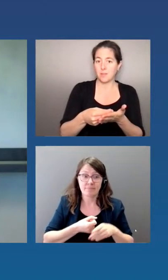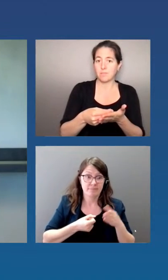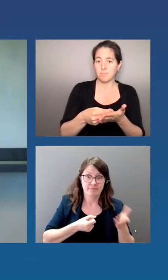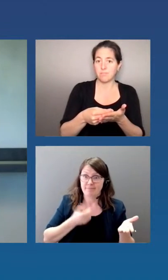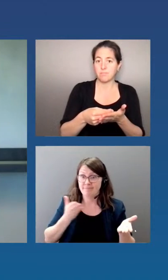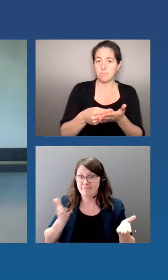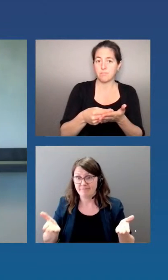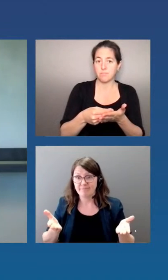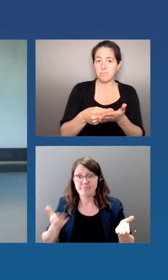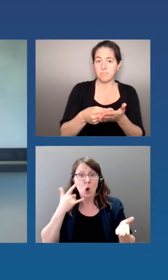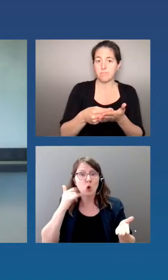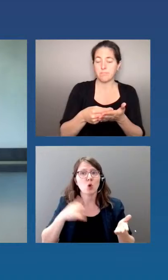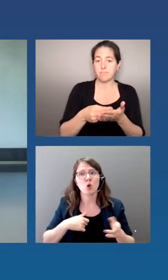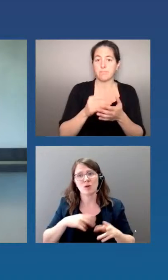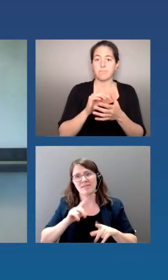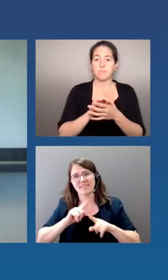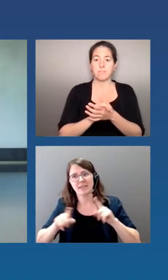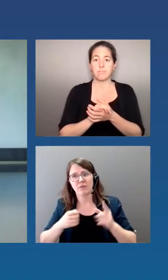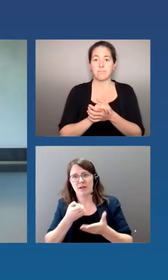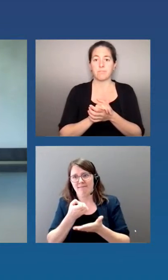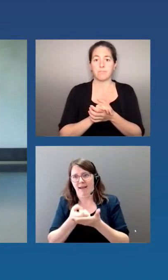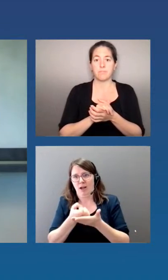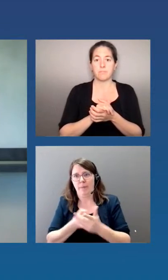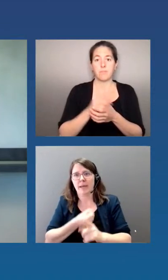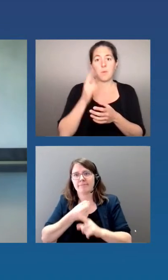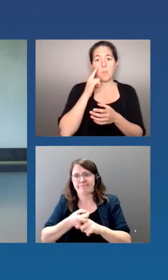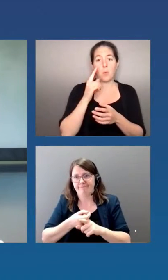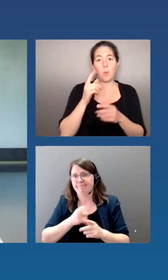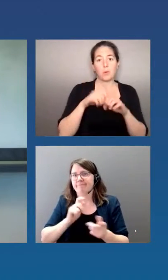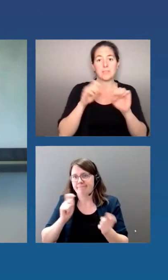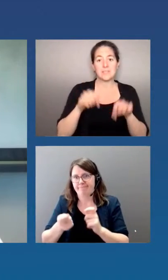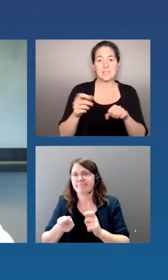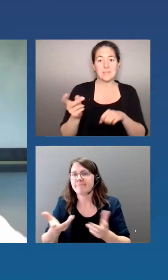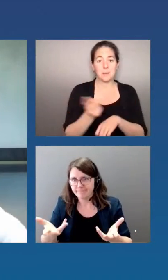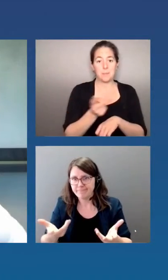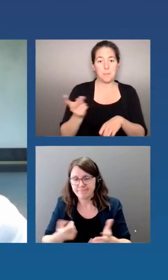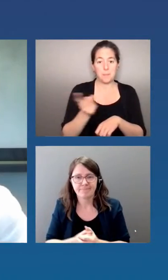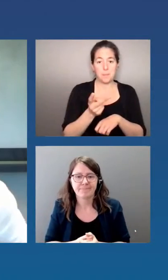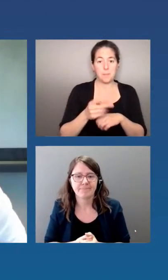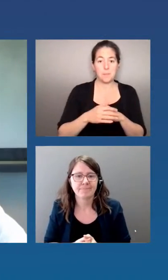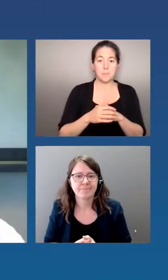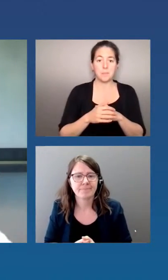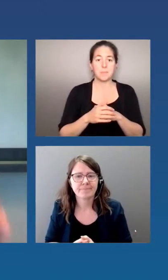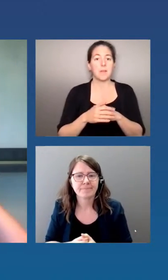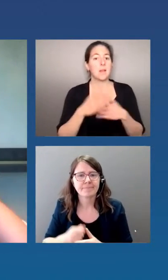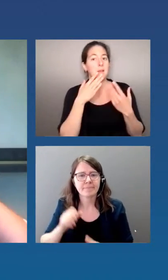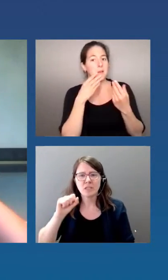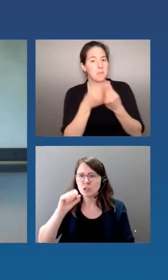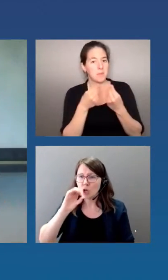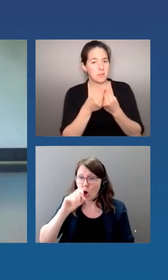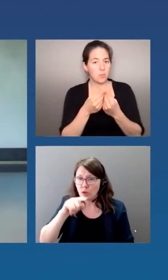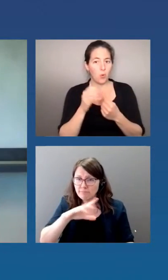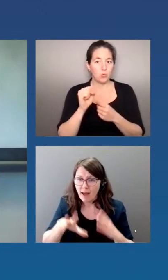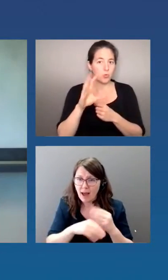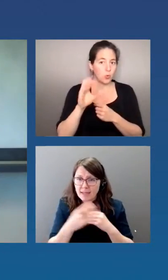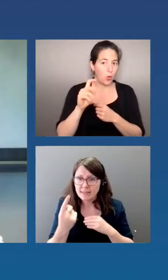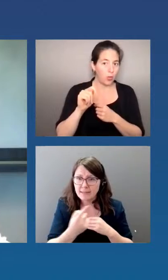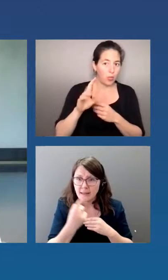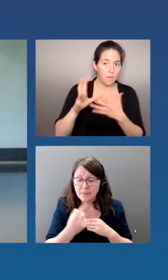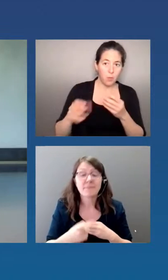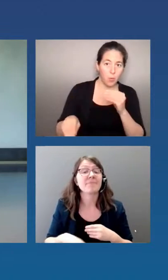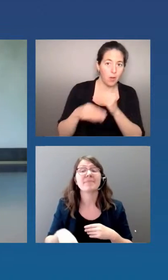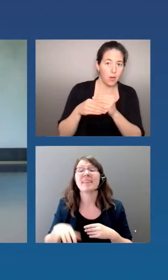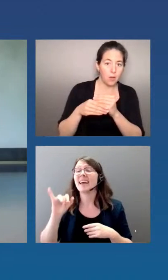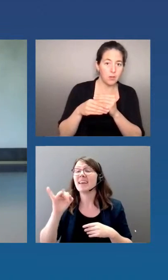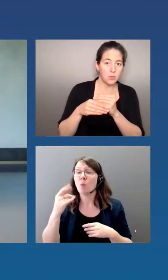As the aggressive system. Great, thank you. Scott, sorry, did you want to say anything? Well, I was just gonna say, if there's an option that we don't consider